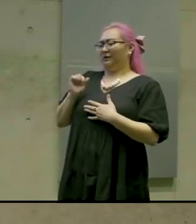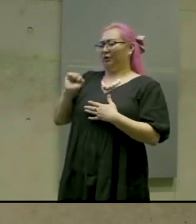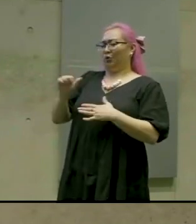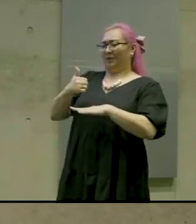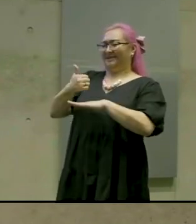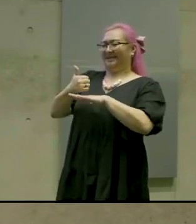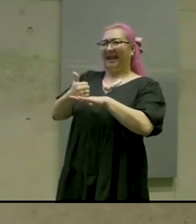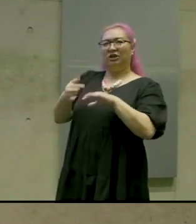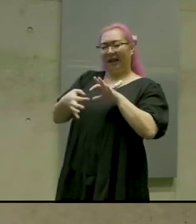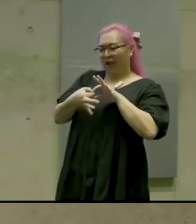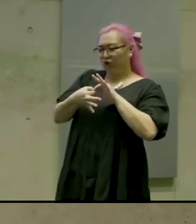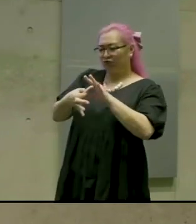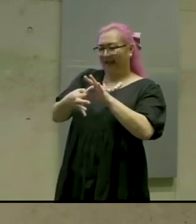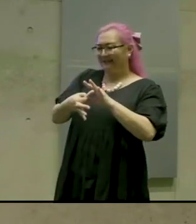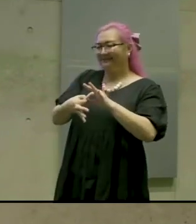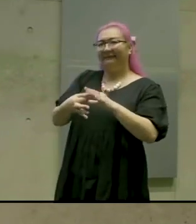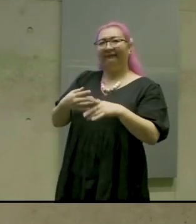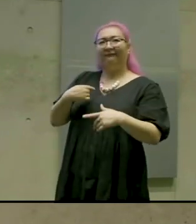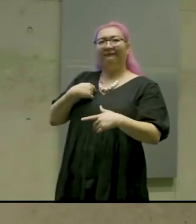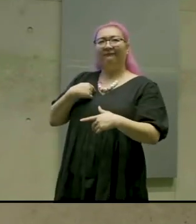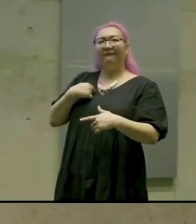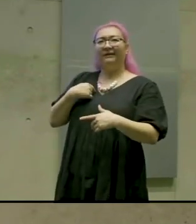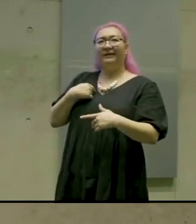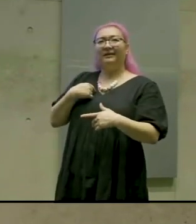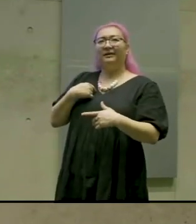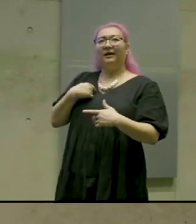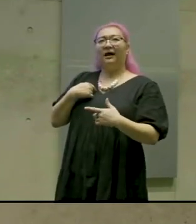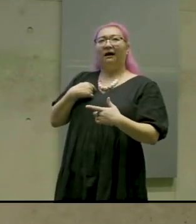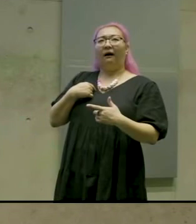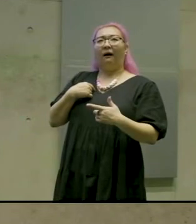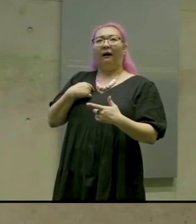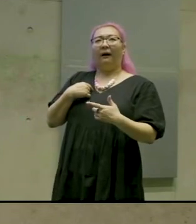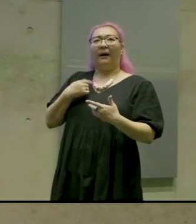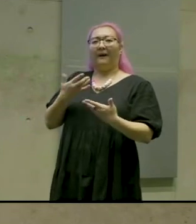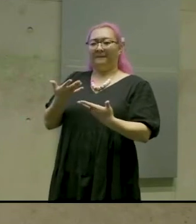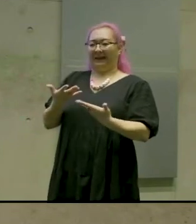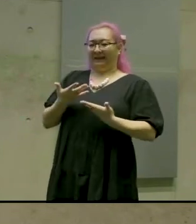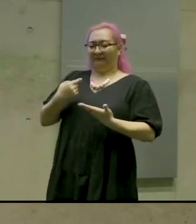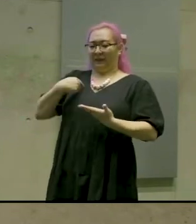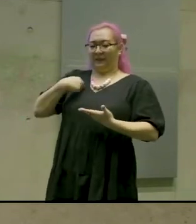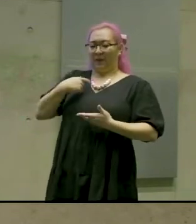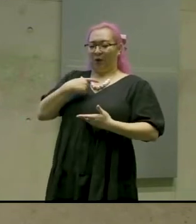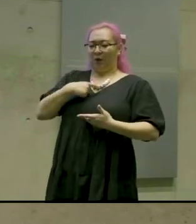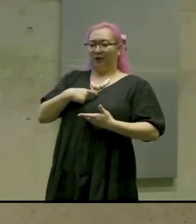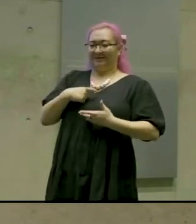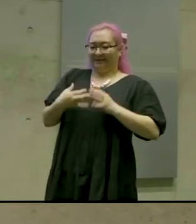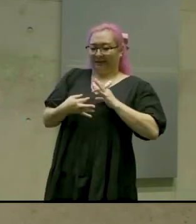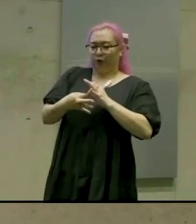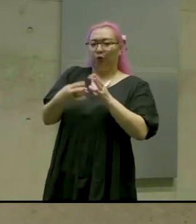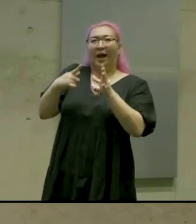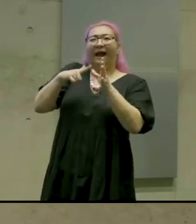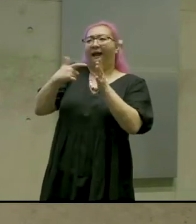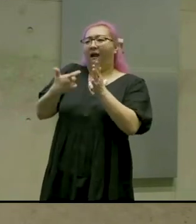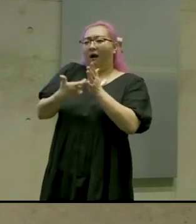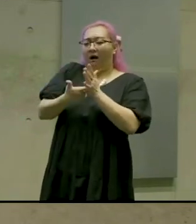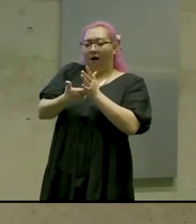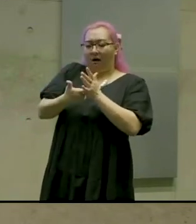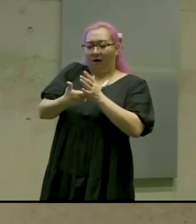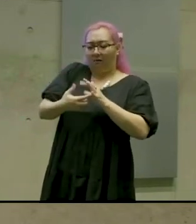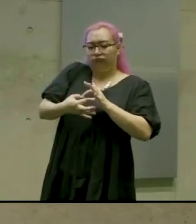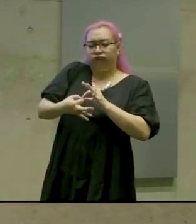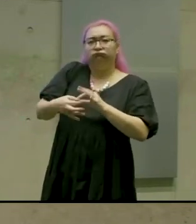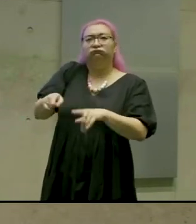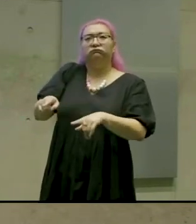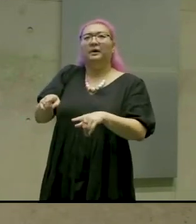you talked about the importance of getting people off their phones with augmented reality. I wonder if you'd considered how